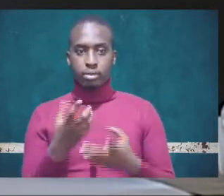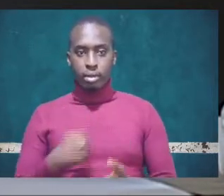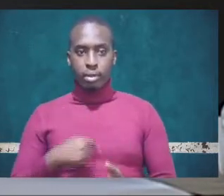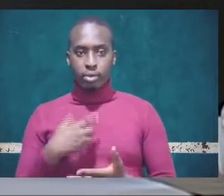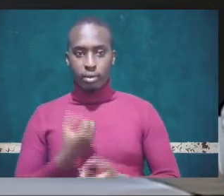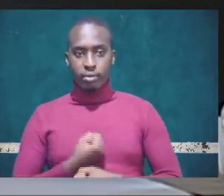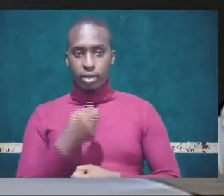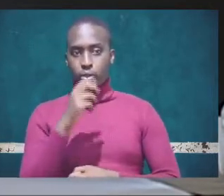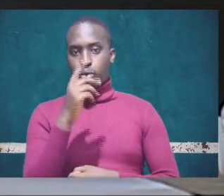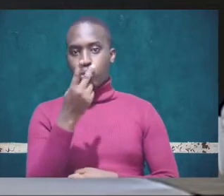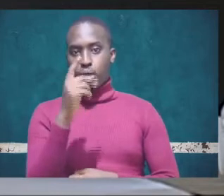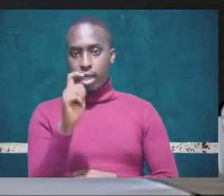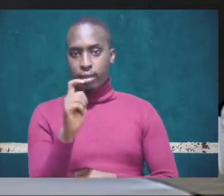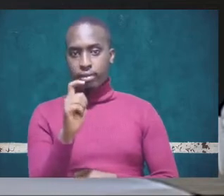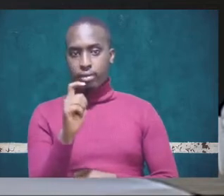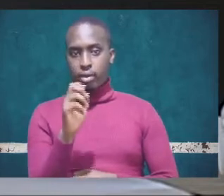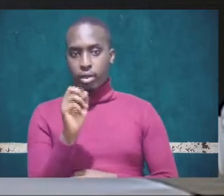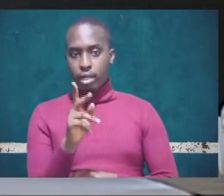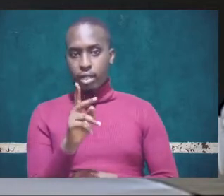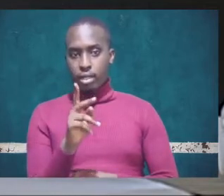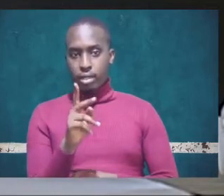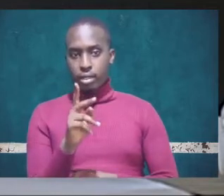with 2x, okay?